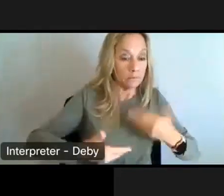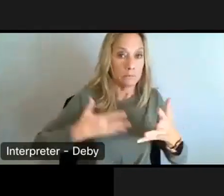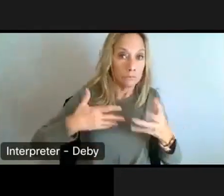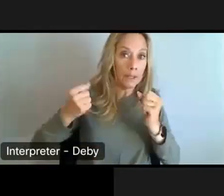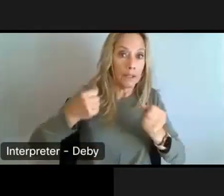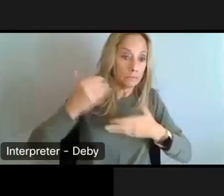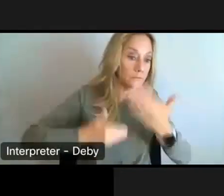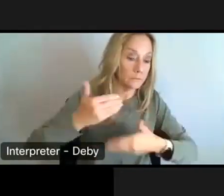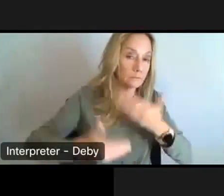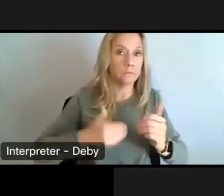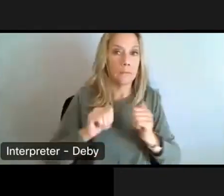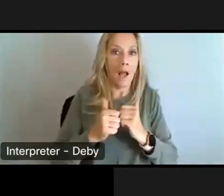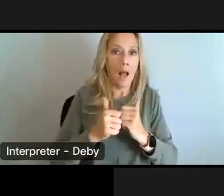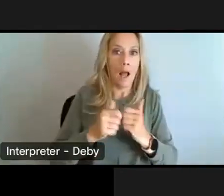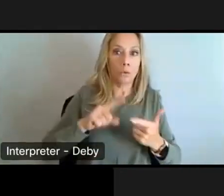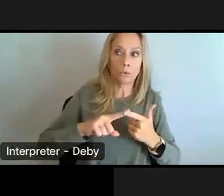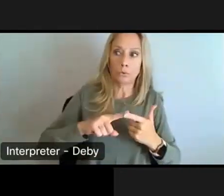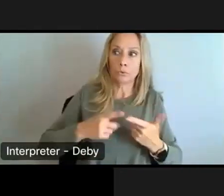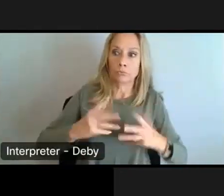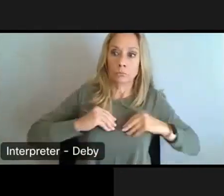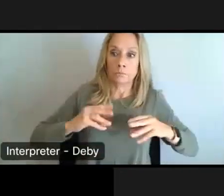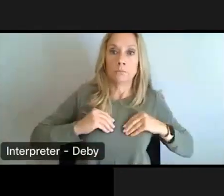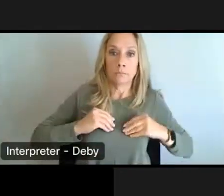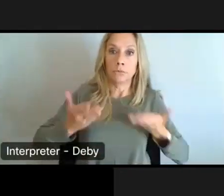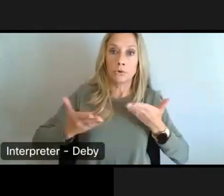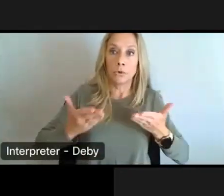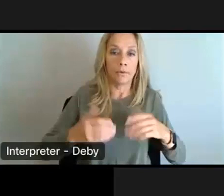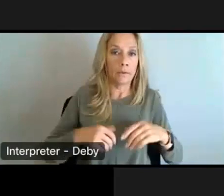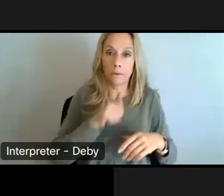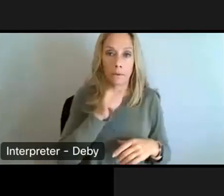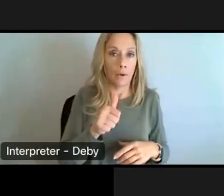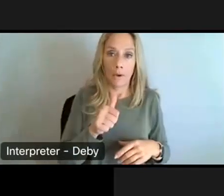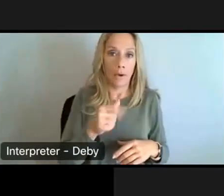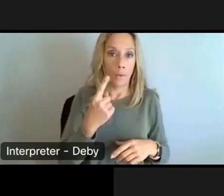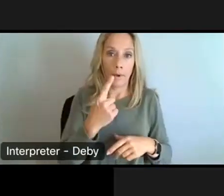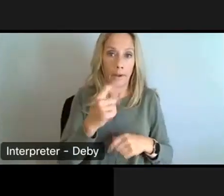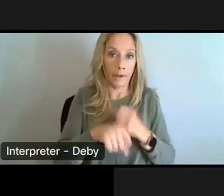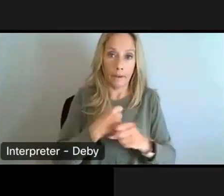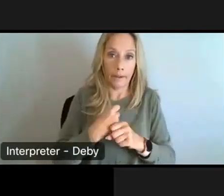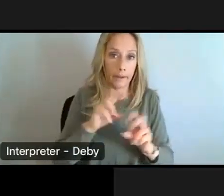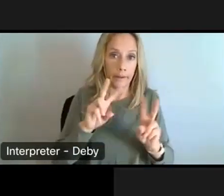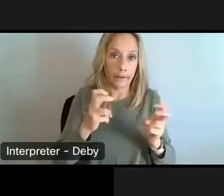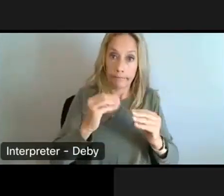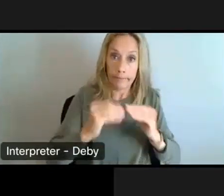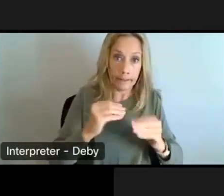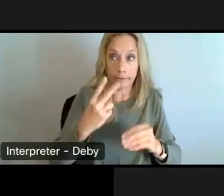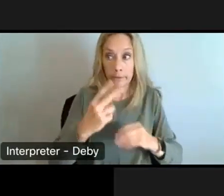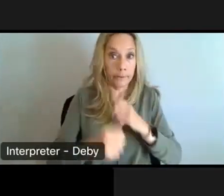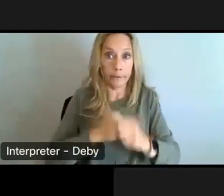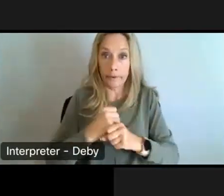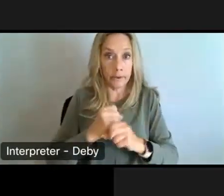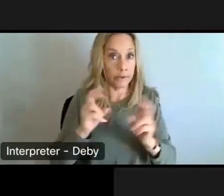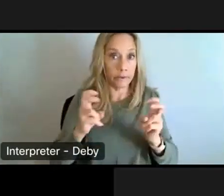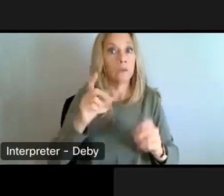And it took time. It wasn't a 1 year fix, it wasn't a 2 year fix. And we understand veterans